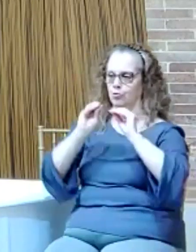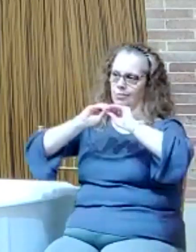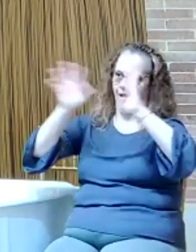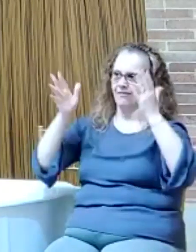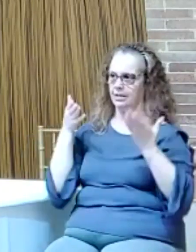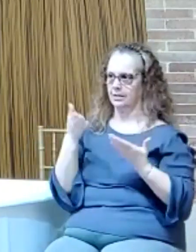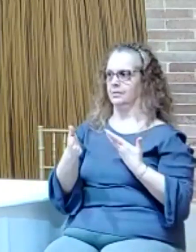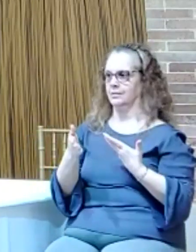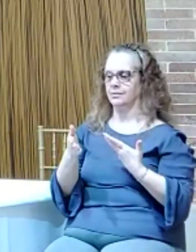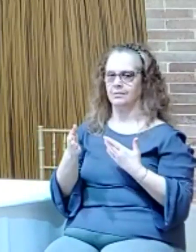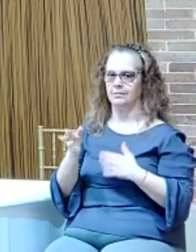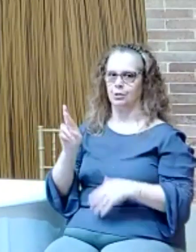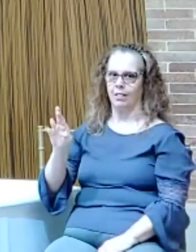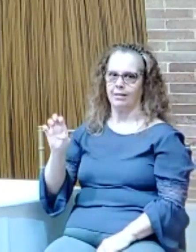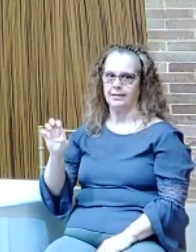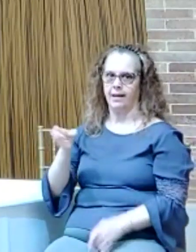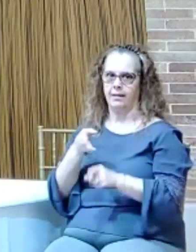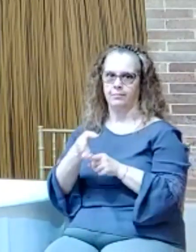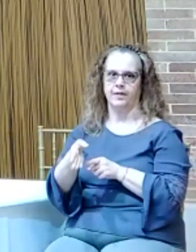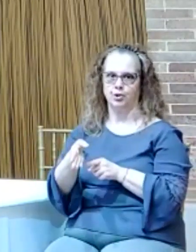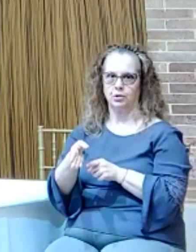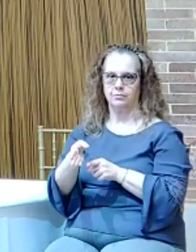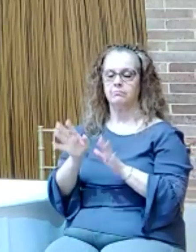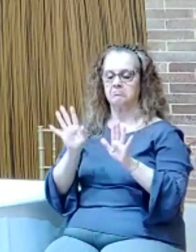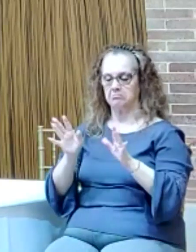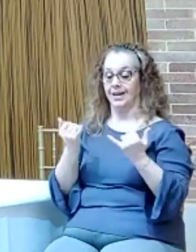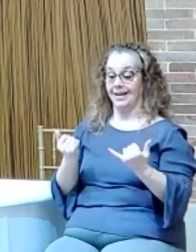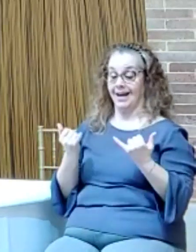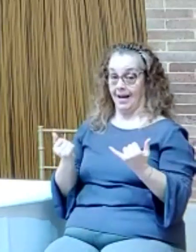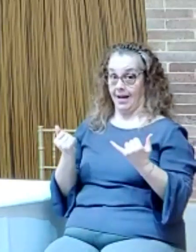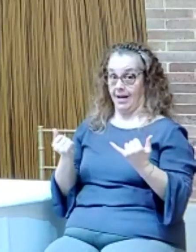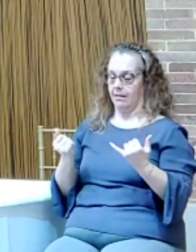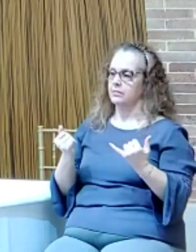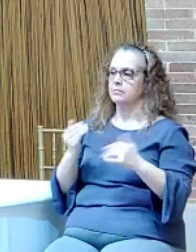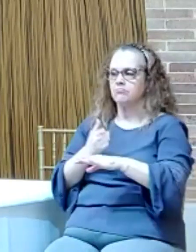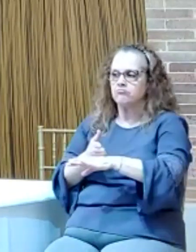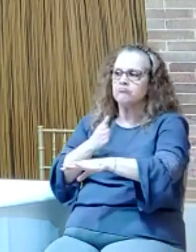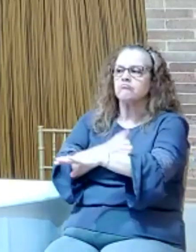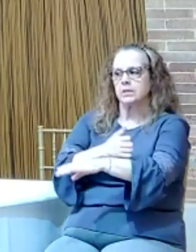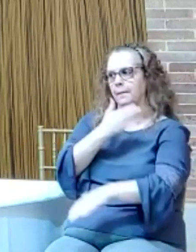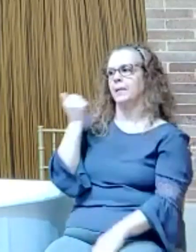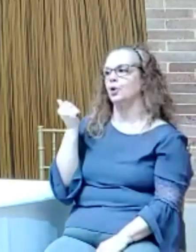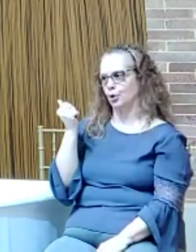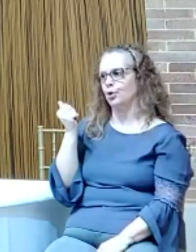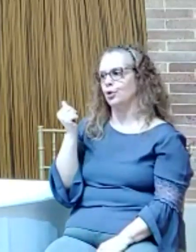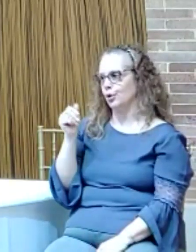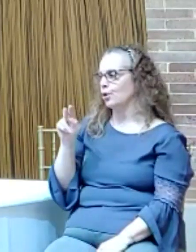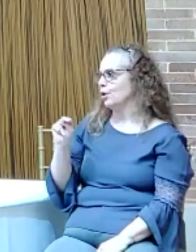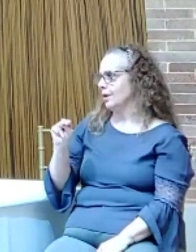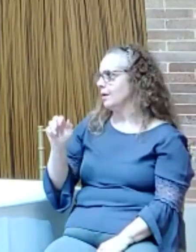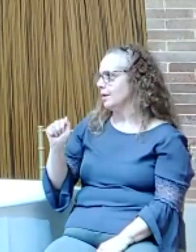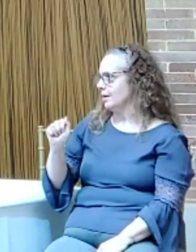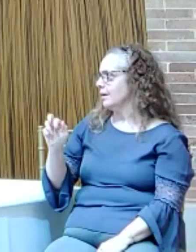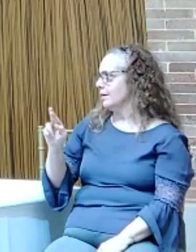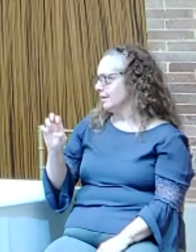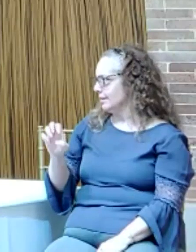estate profession um today we're in a much better place at the National Association of Realtors than we even were five years ago